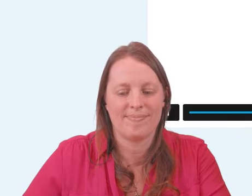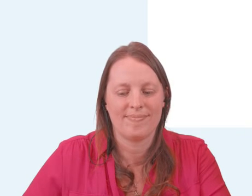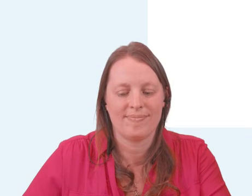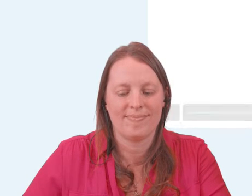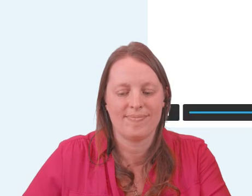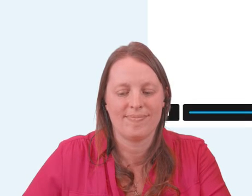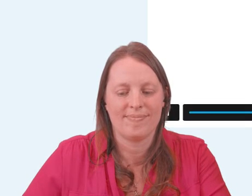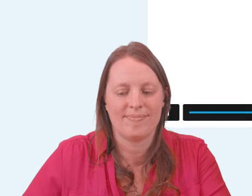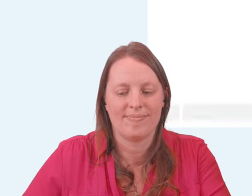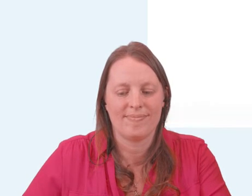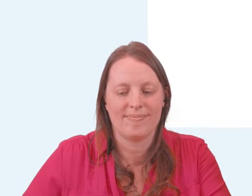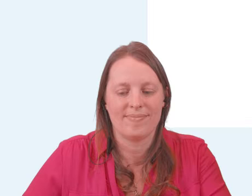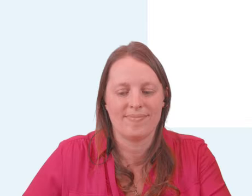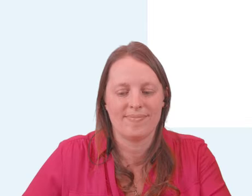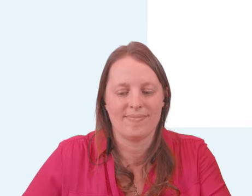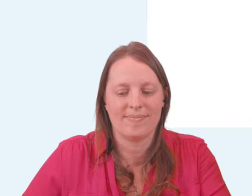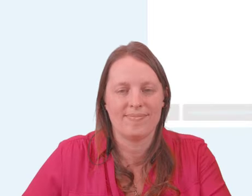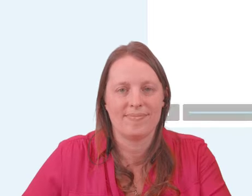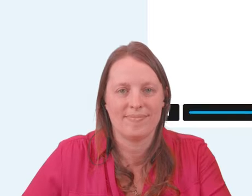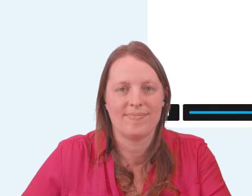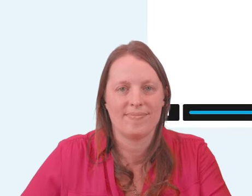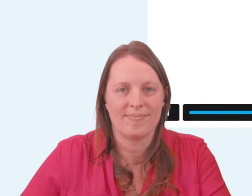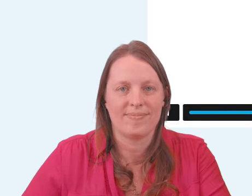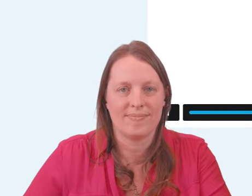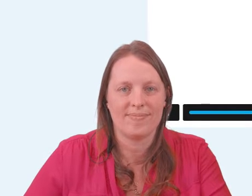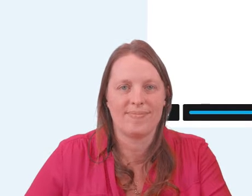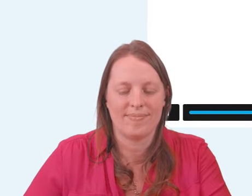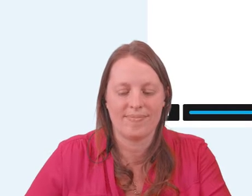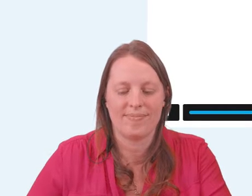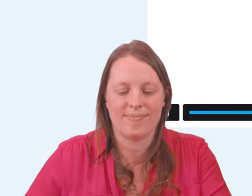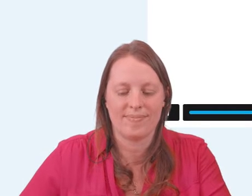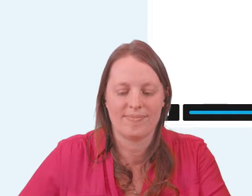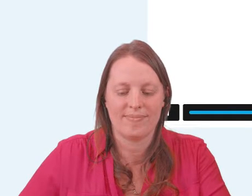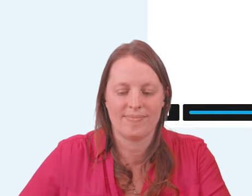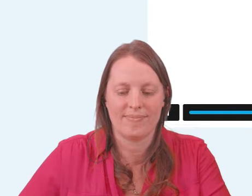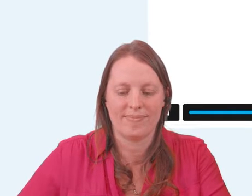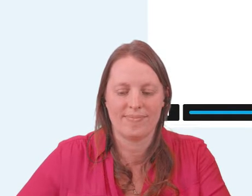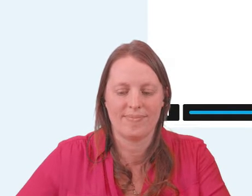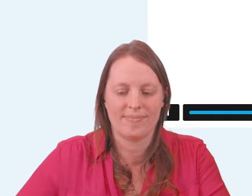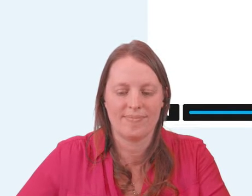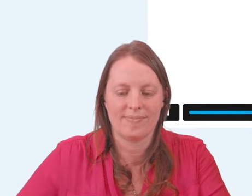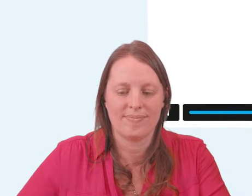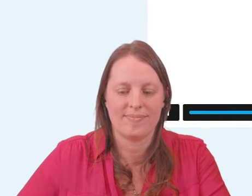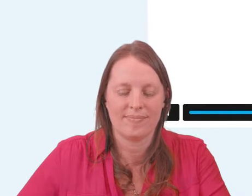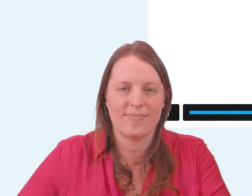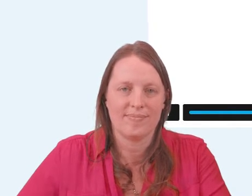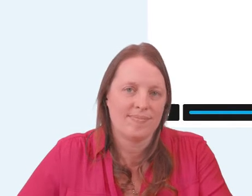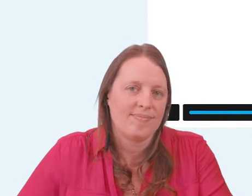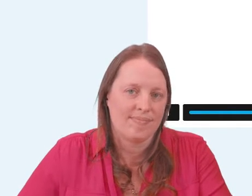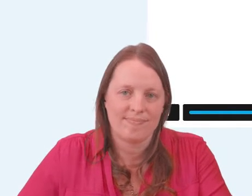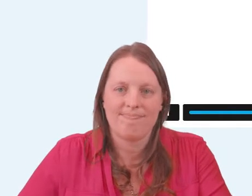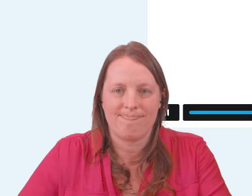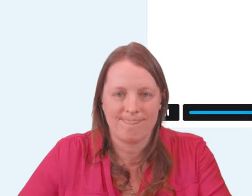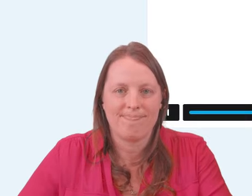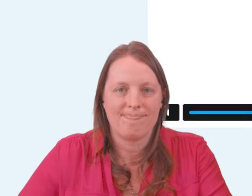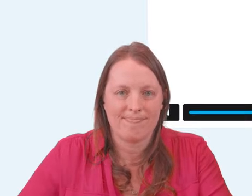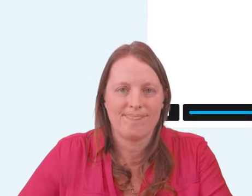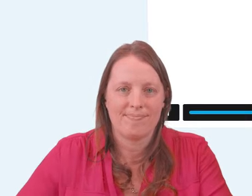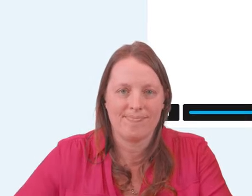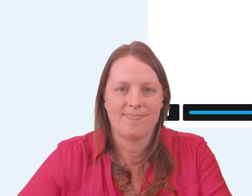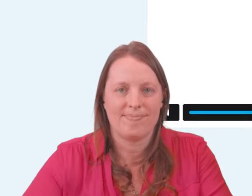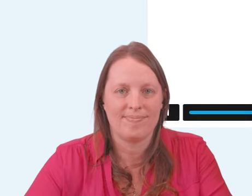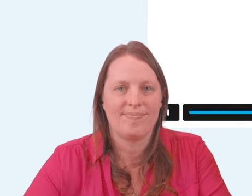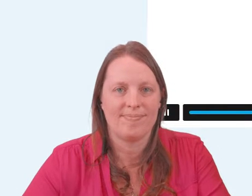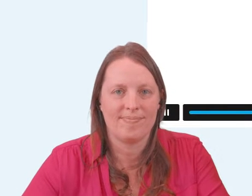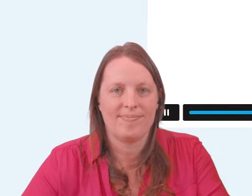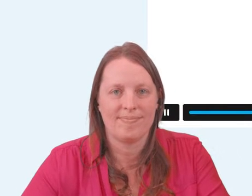cannot. And the next one is still in the anterior arm.